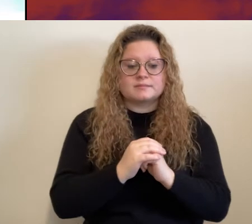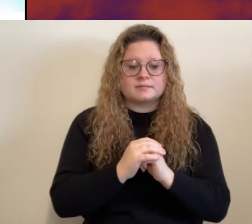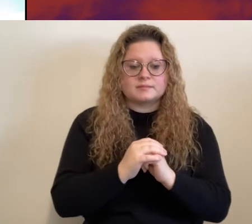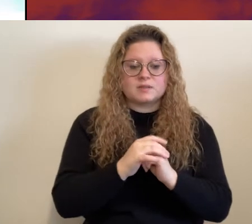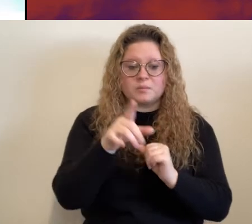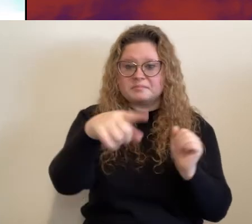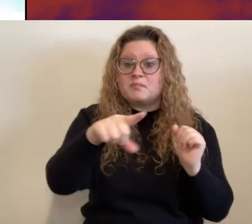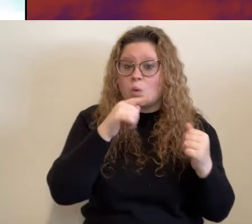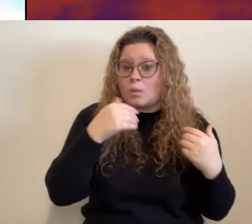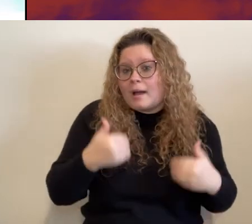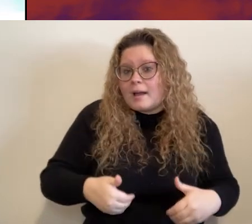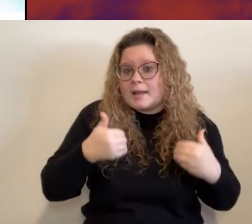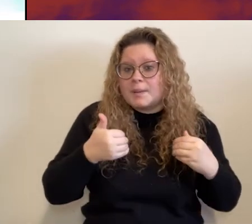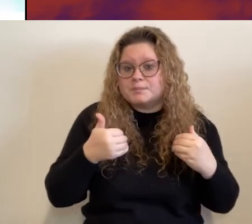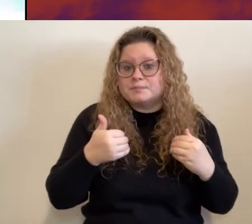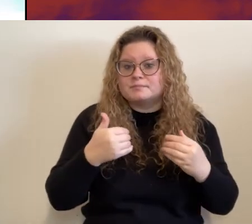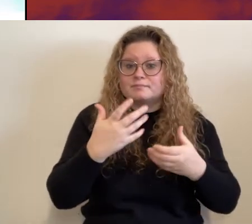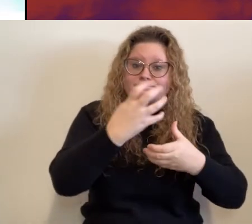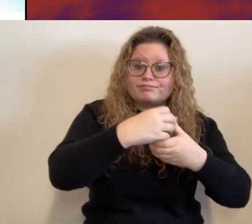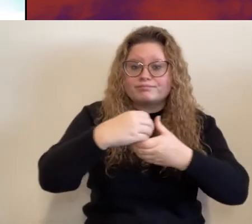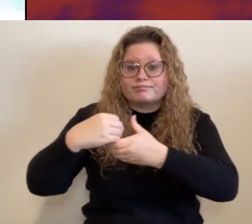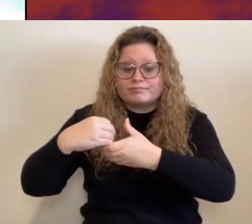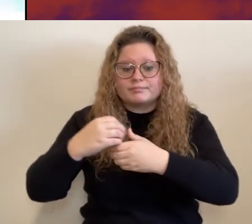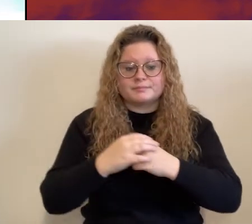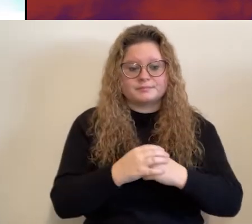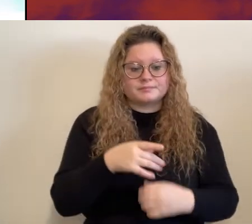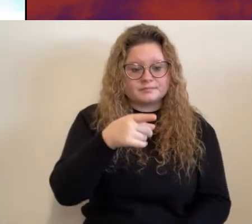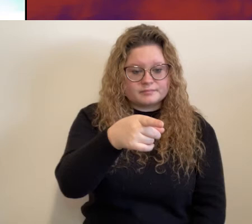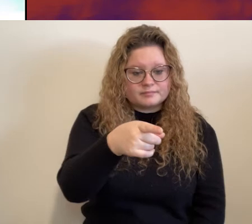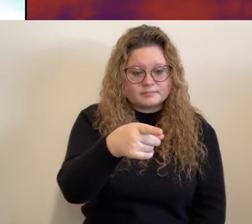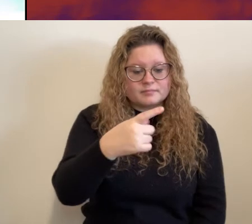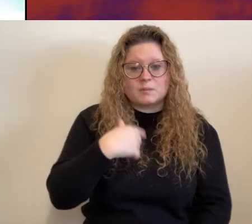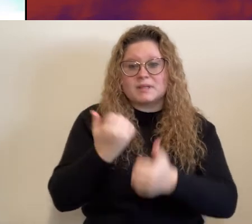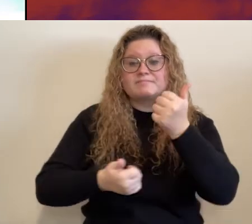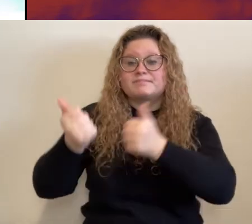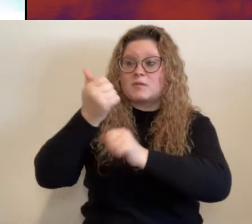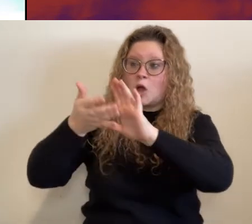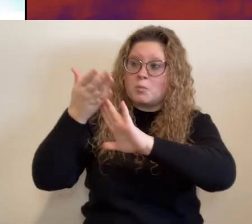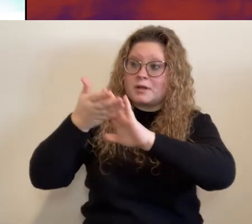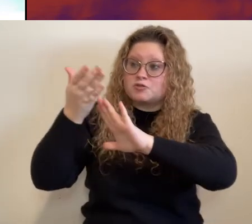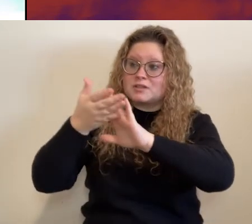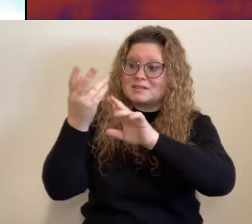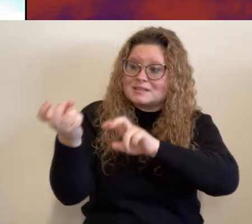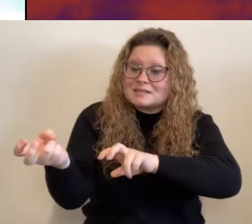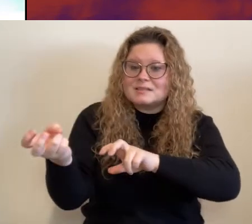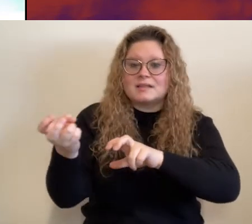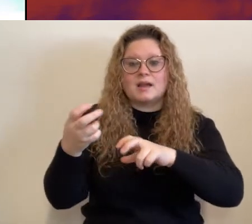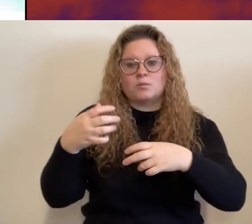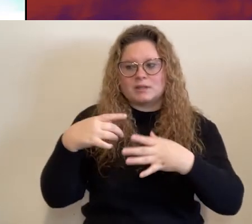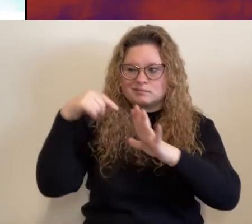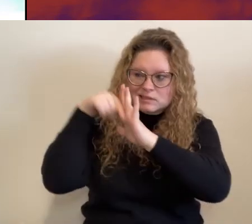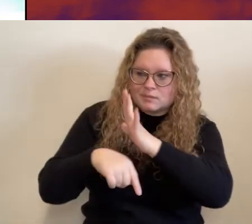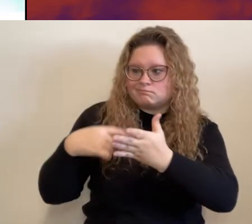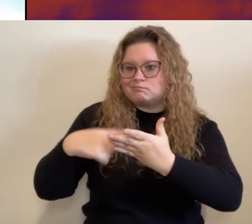am. And like this here is like when I was working with my head of operations, and we're, going really intense in certain branding stuff,